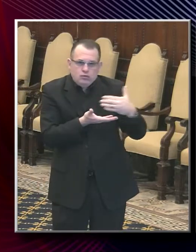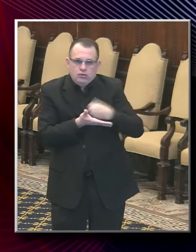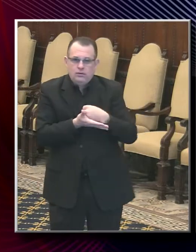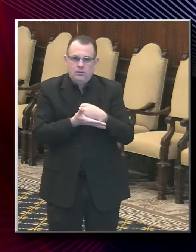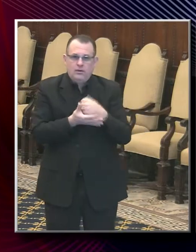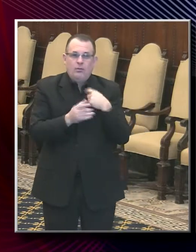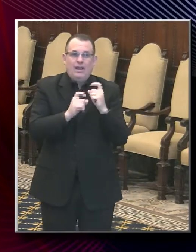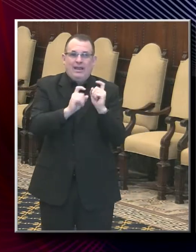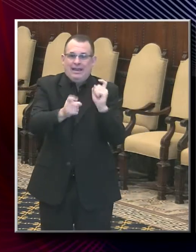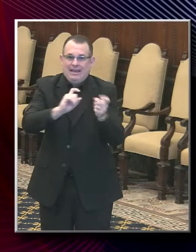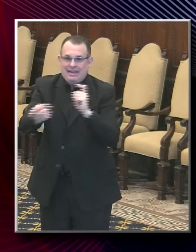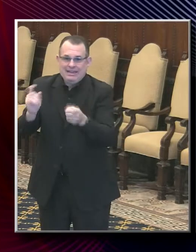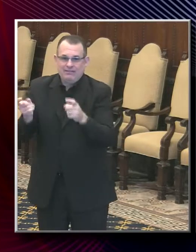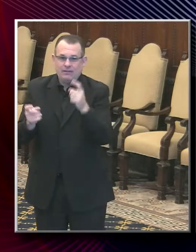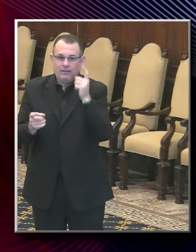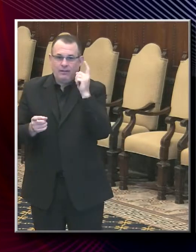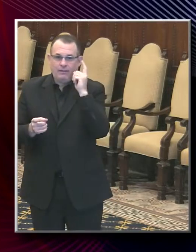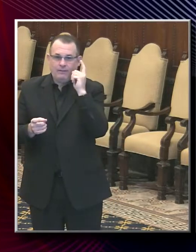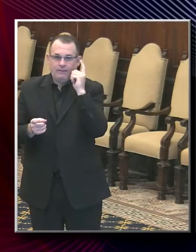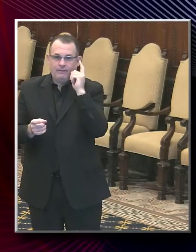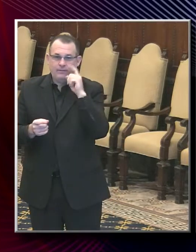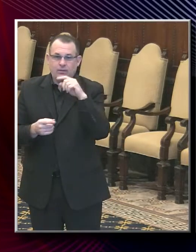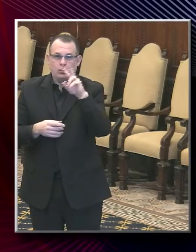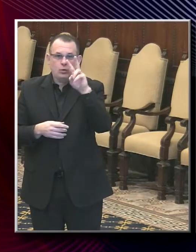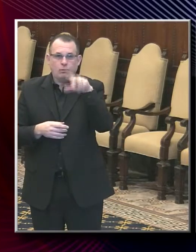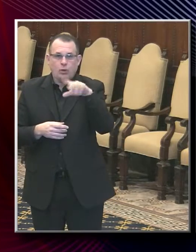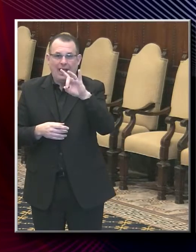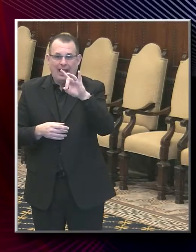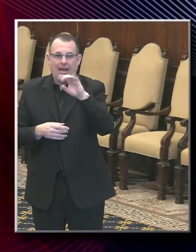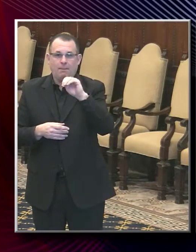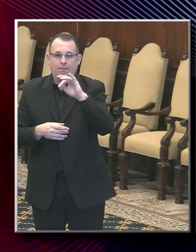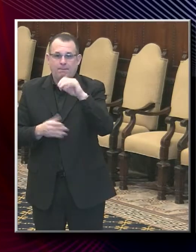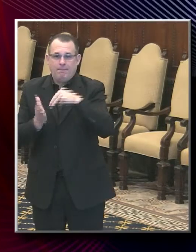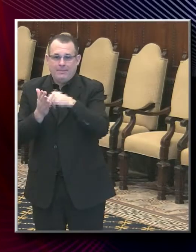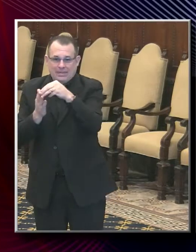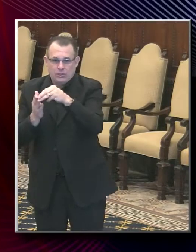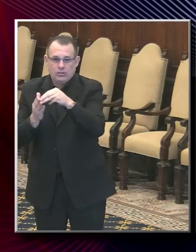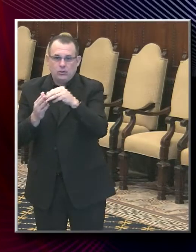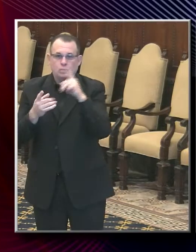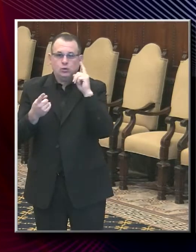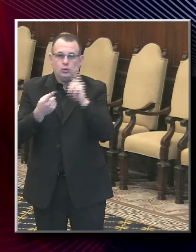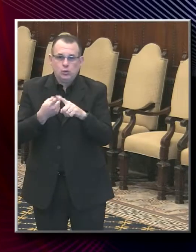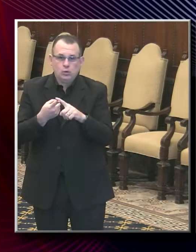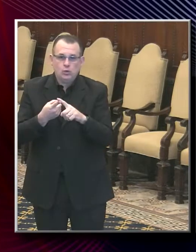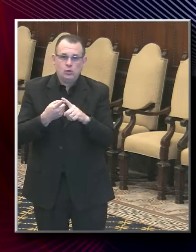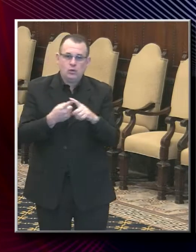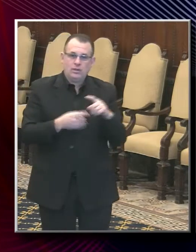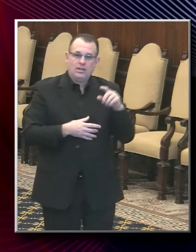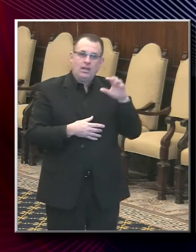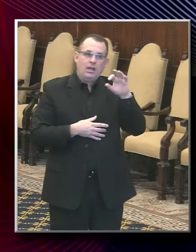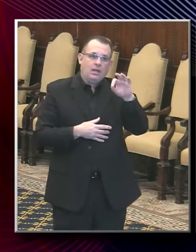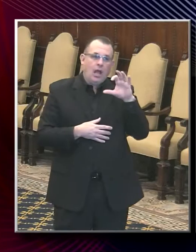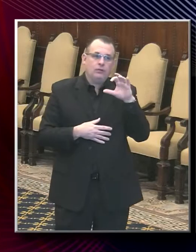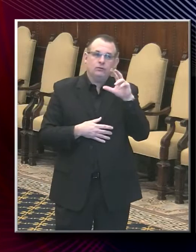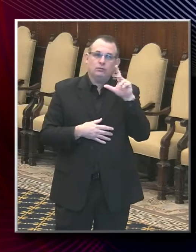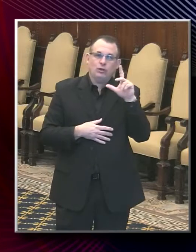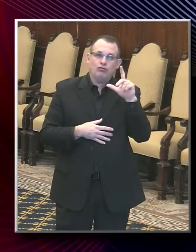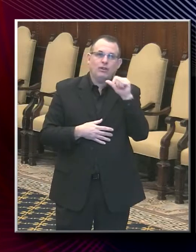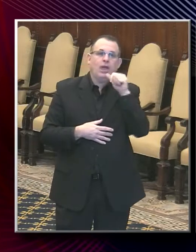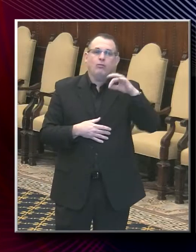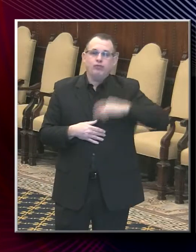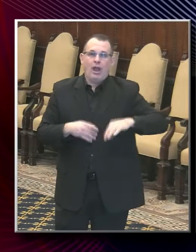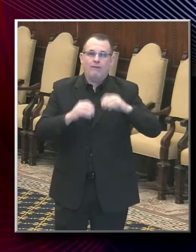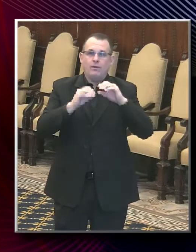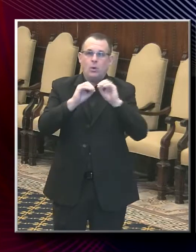over $4.8 million to 123 nonprofit organizations, groups that are providing vital services